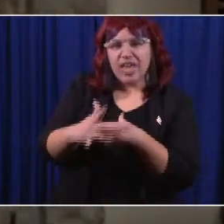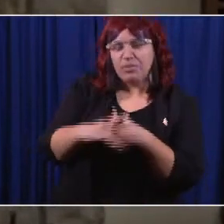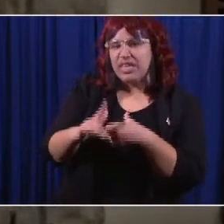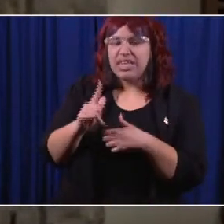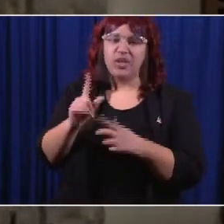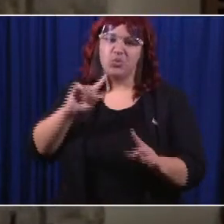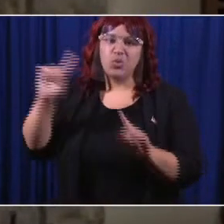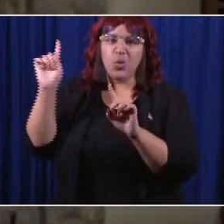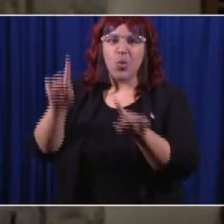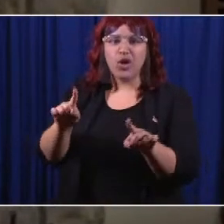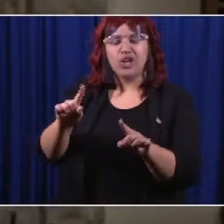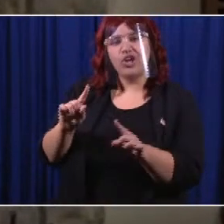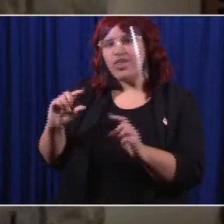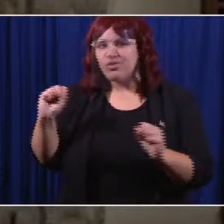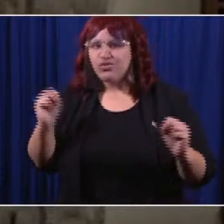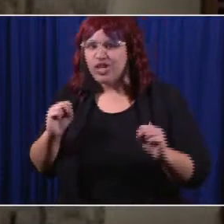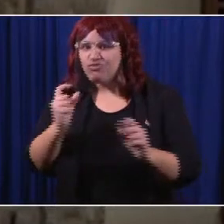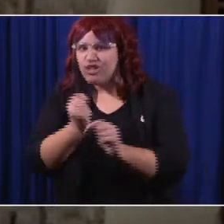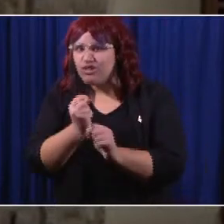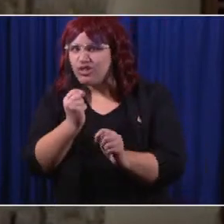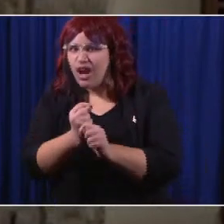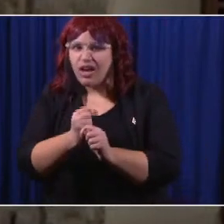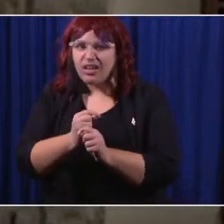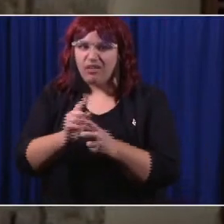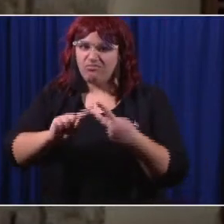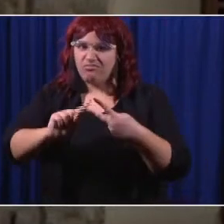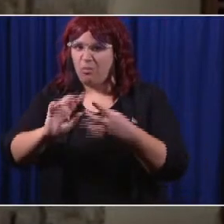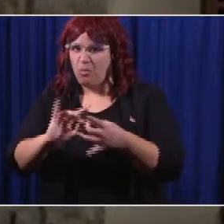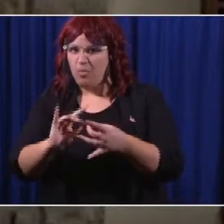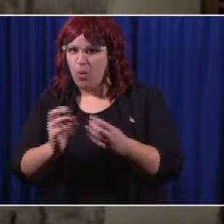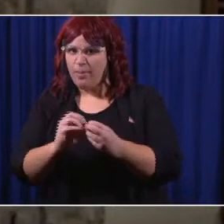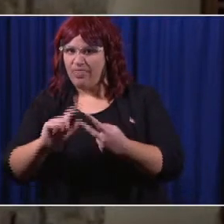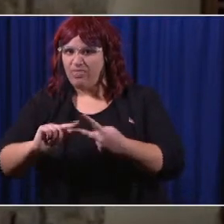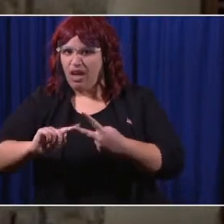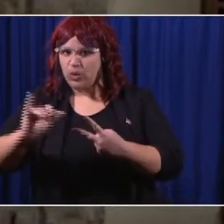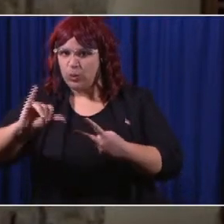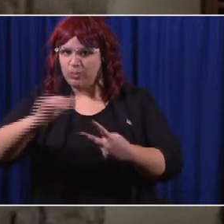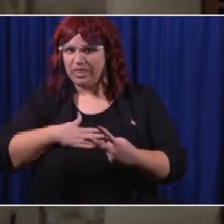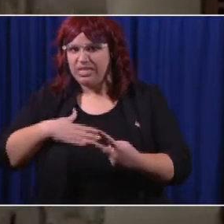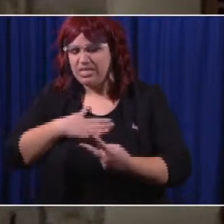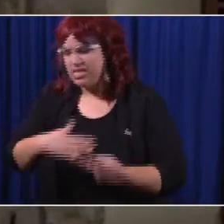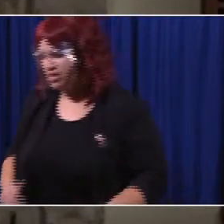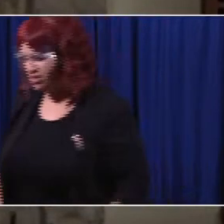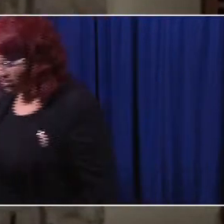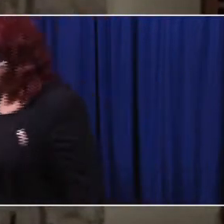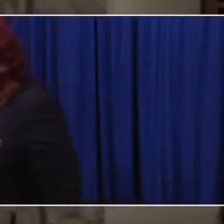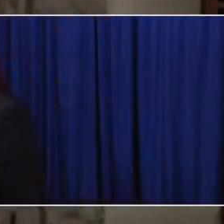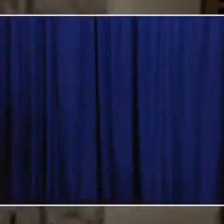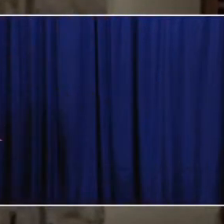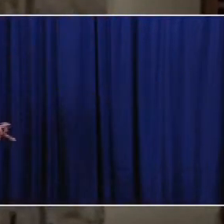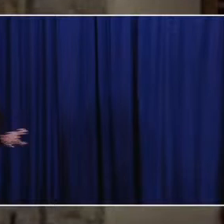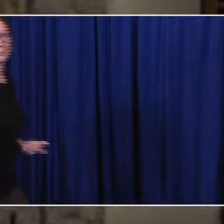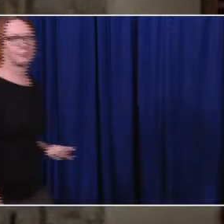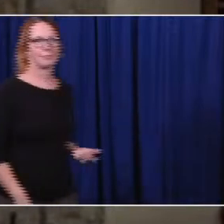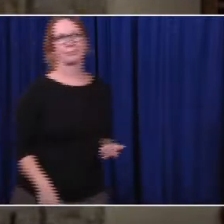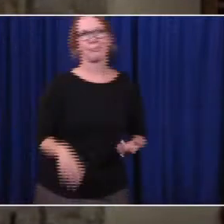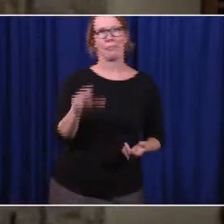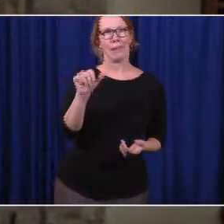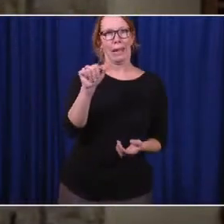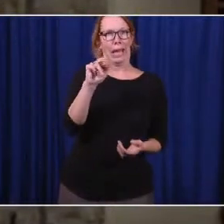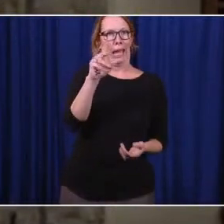off now. Okay. So I can't tell you that. We'll see what we can find out. The